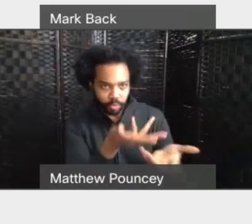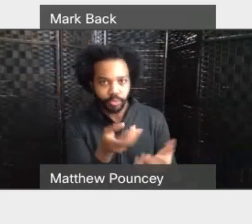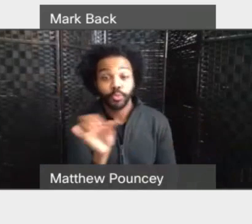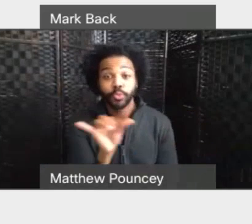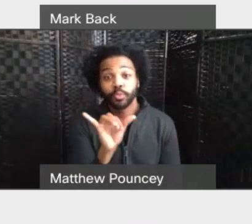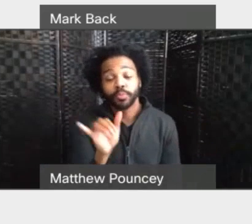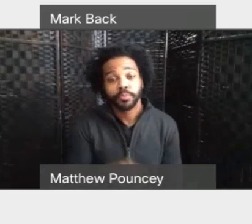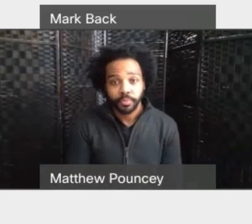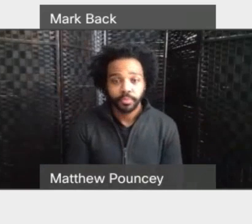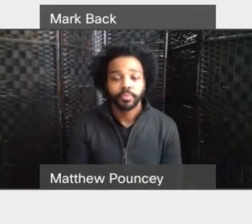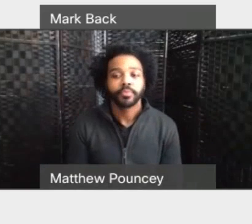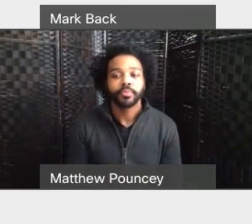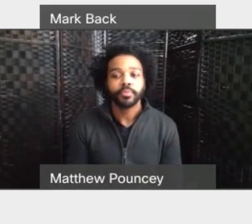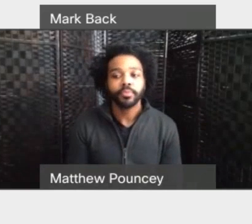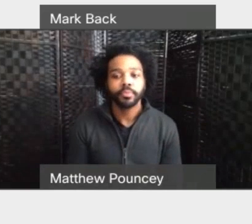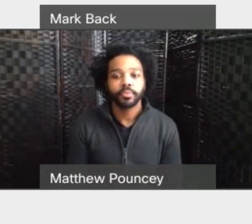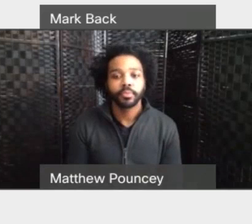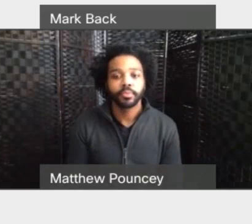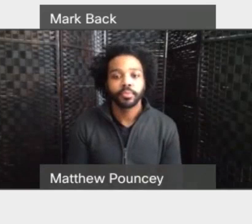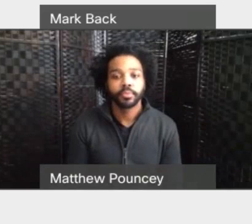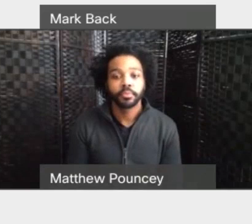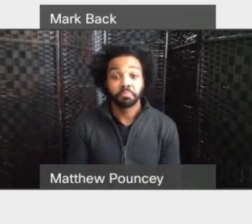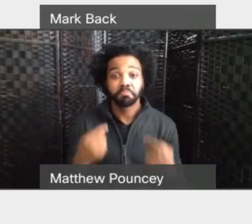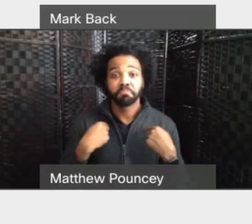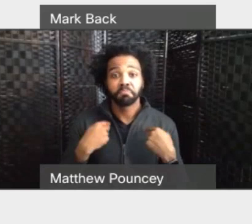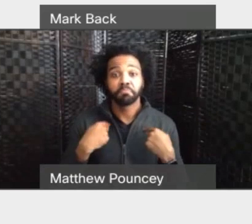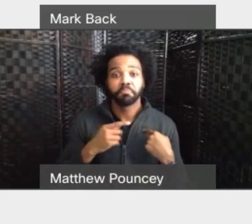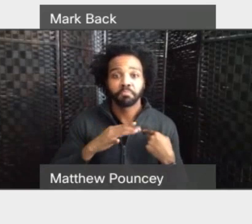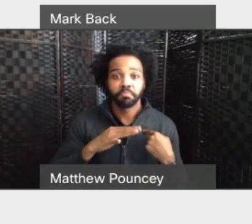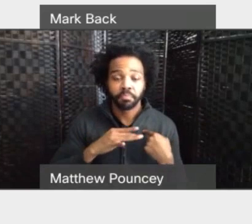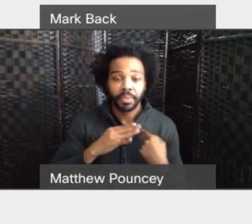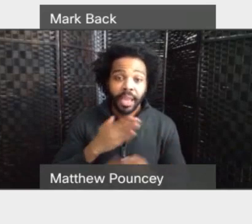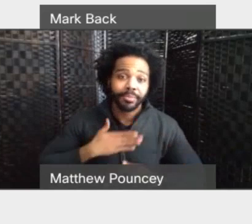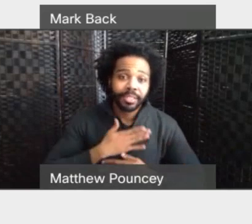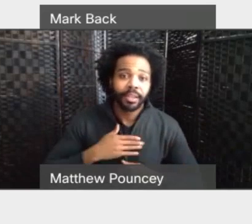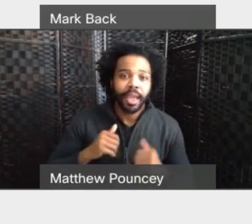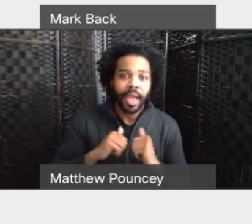people, I appreciate how difficult this